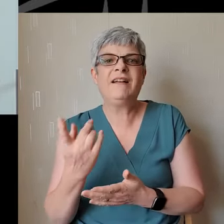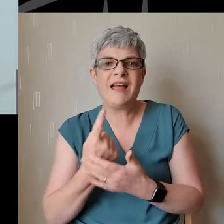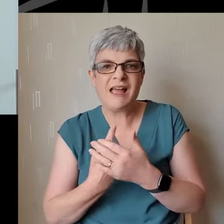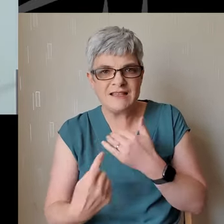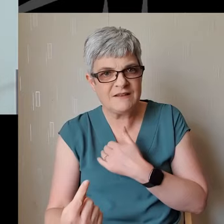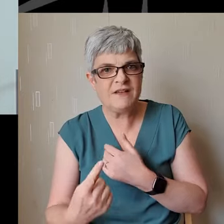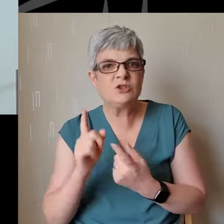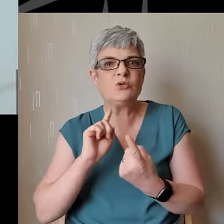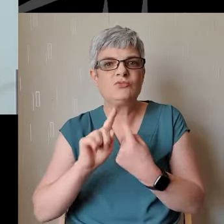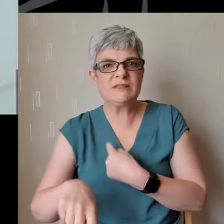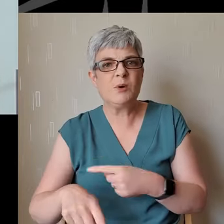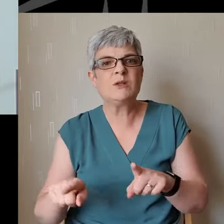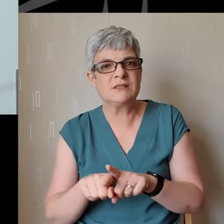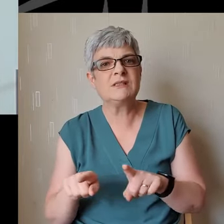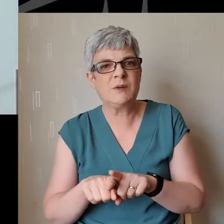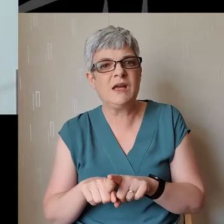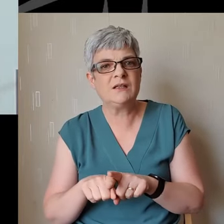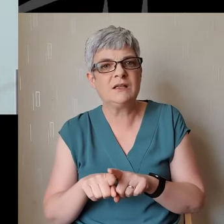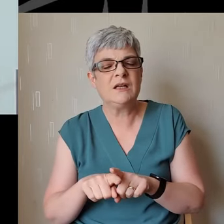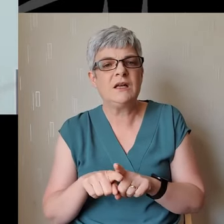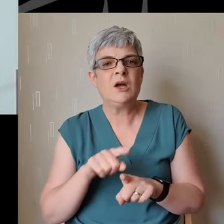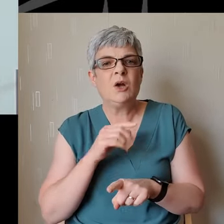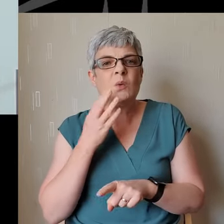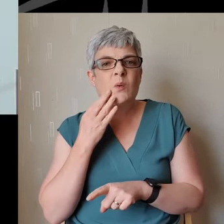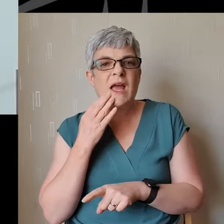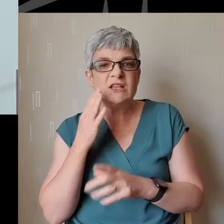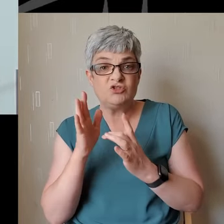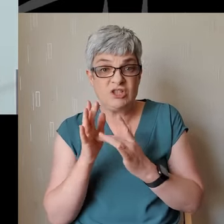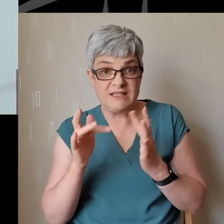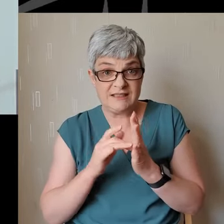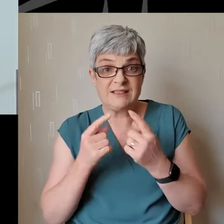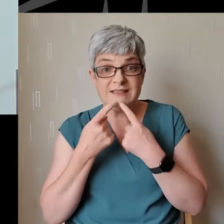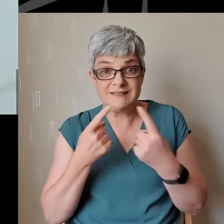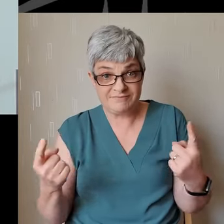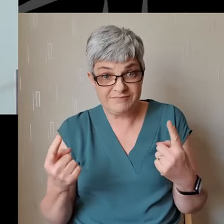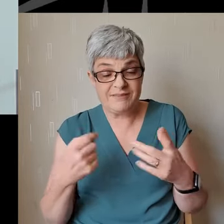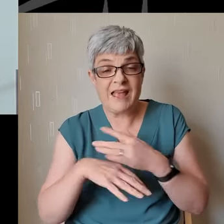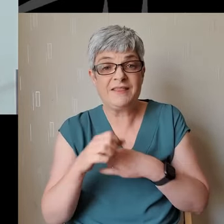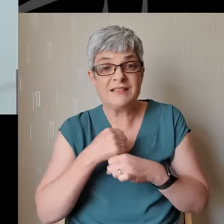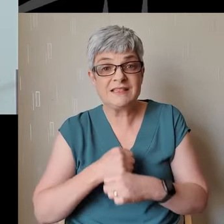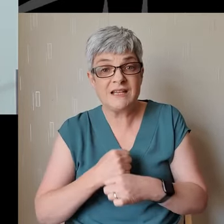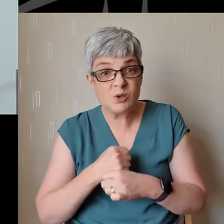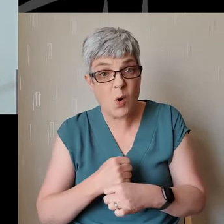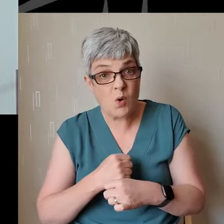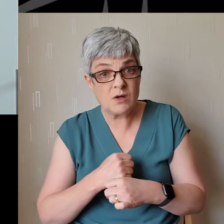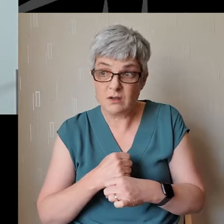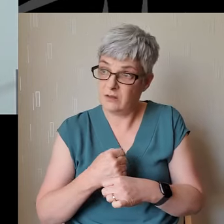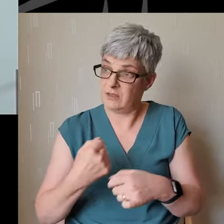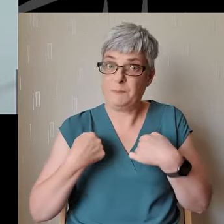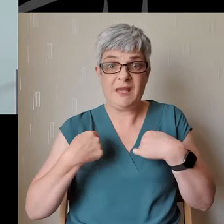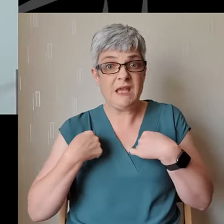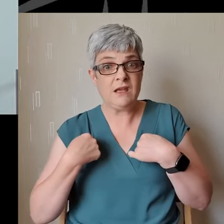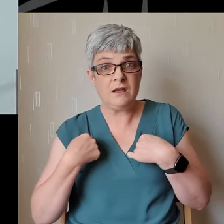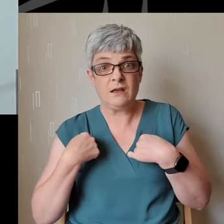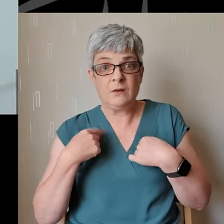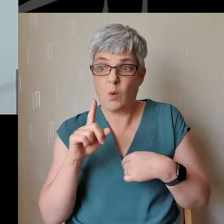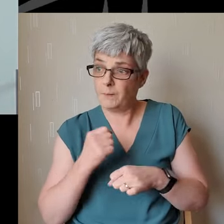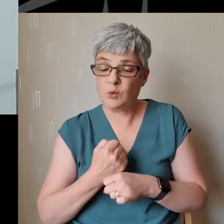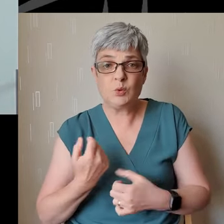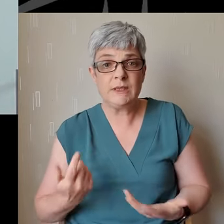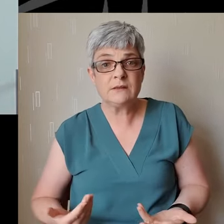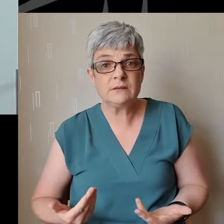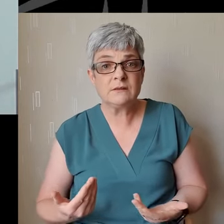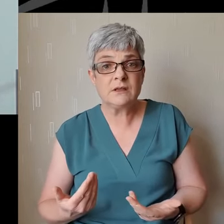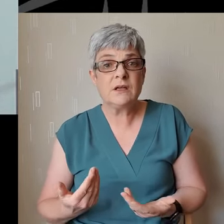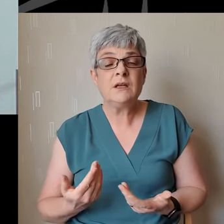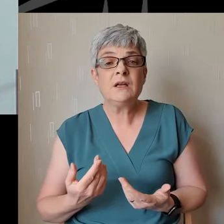response that is marked out when Jesus announces in the synagogue in Nazareth who he is and what he's about. He quotes